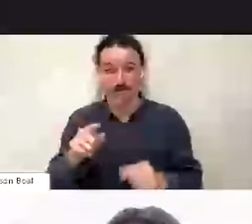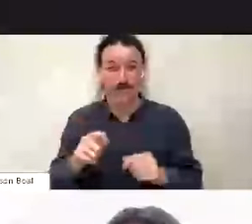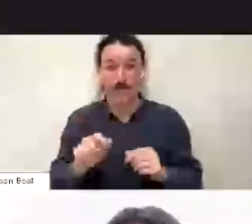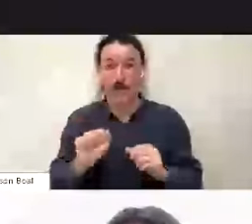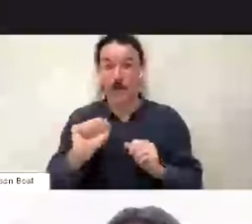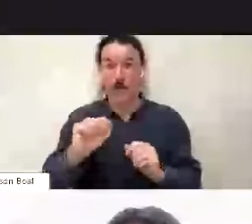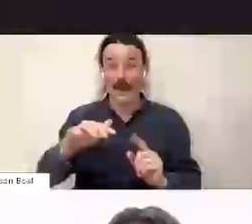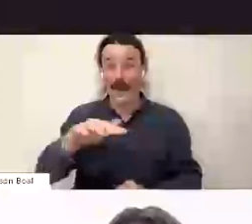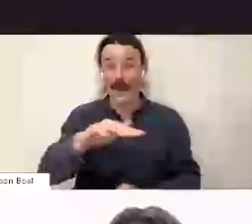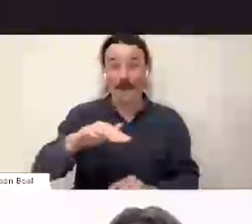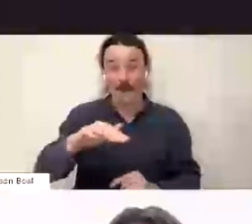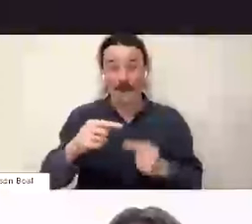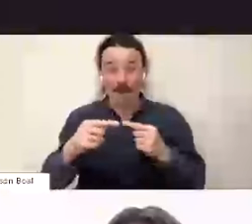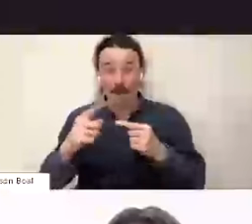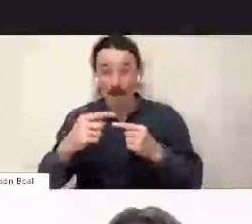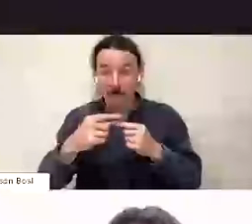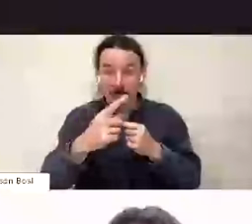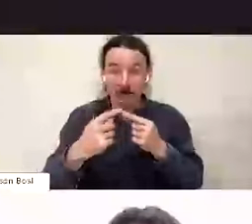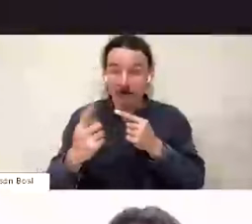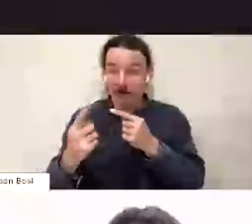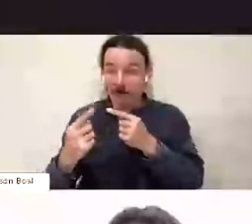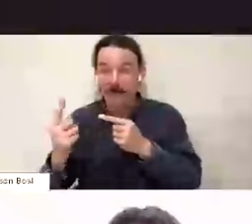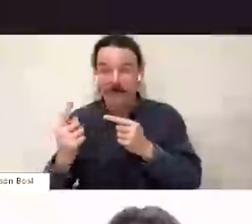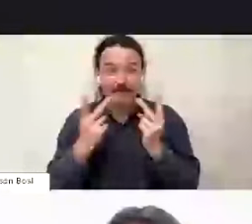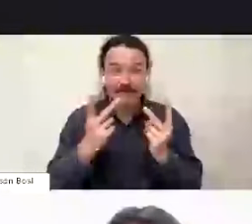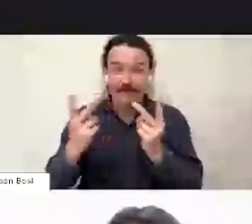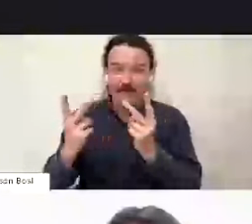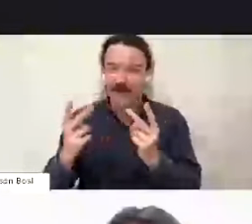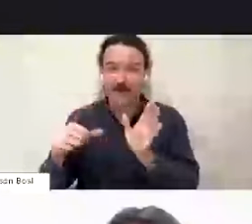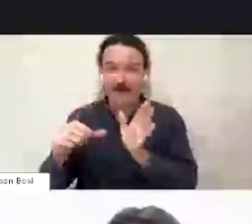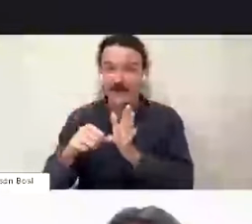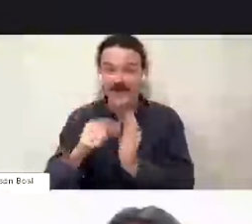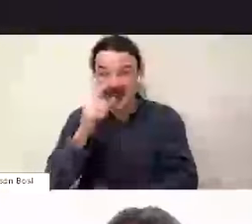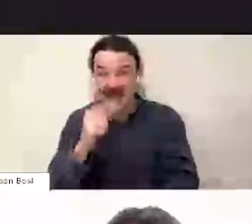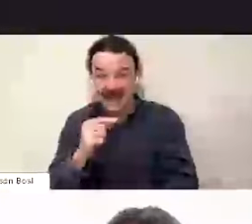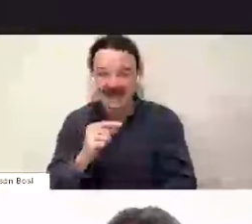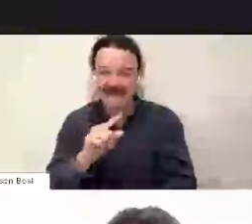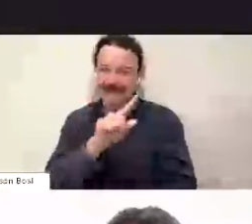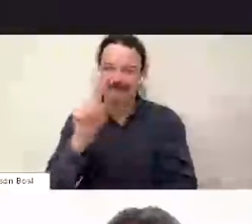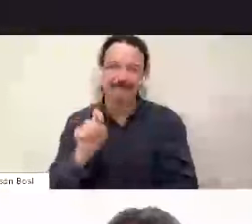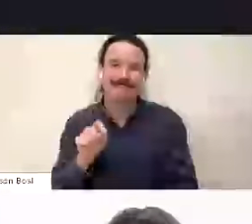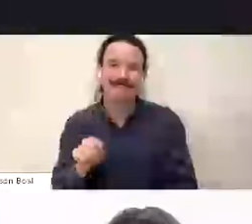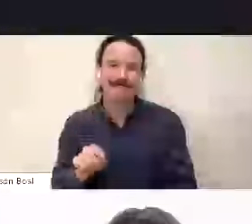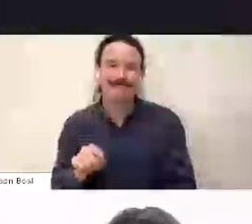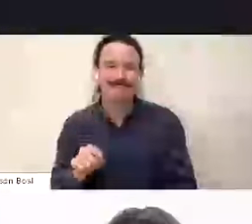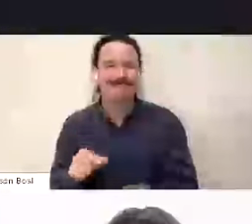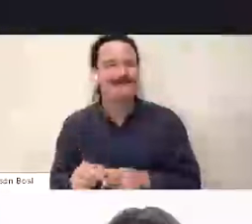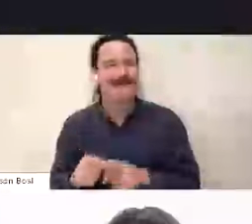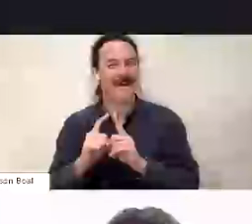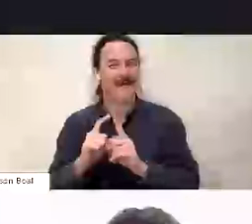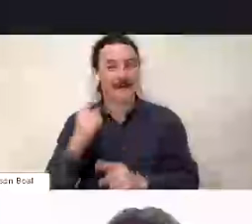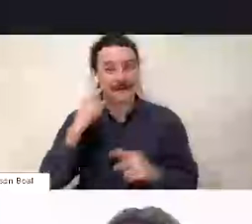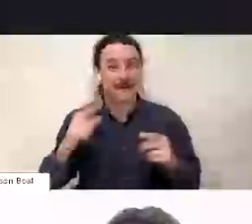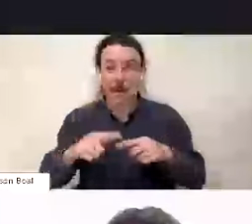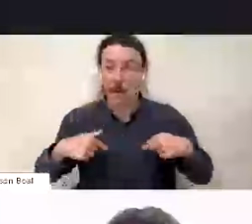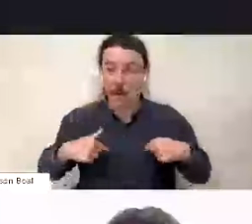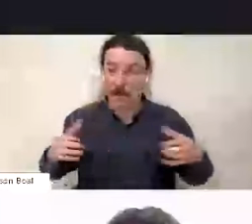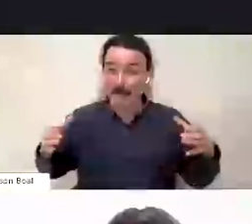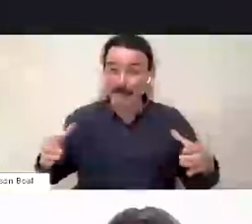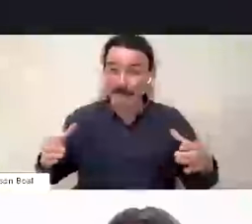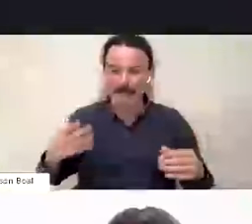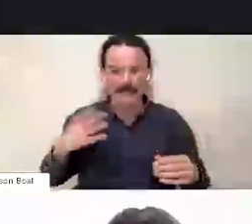is a budget constraint. And I think as a collective, we need to advocate the need for